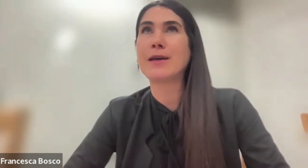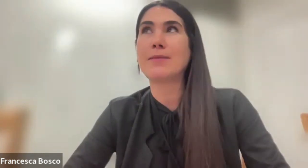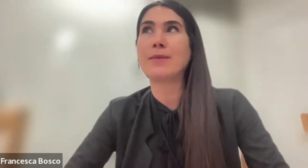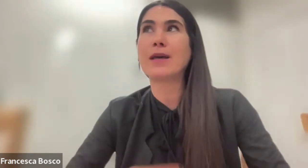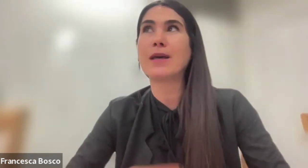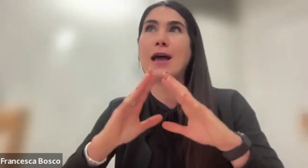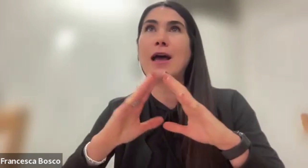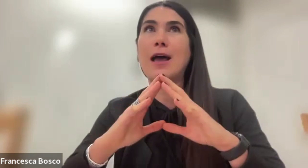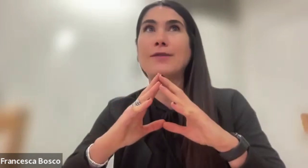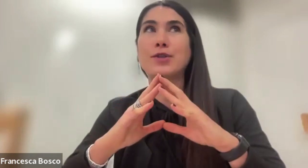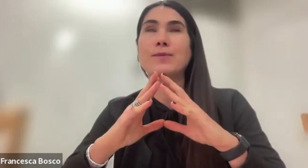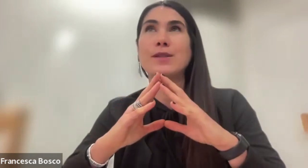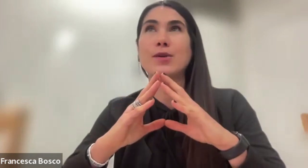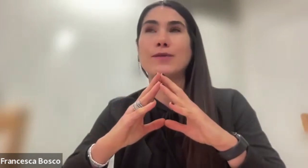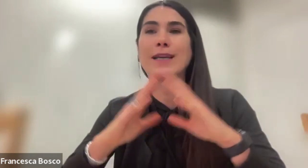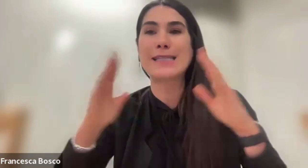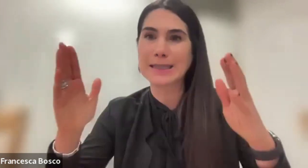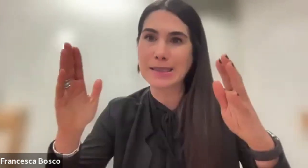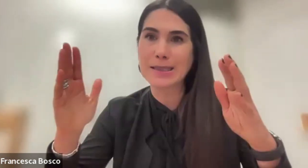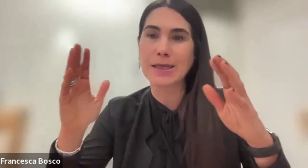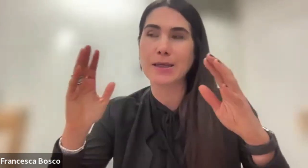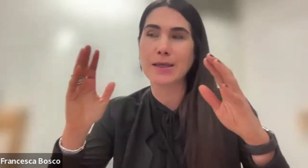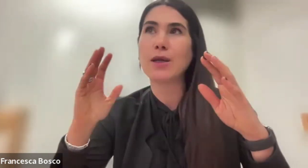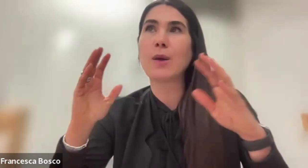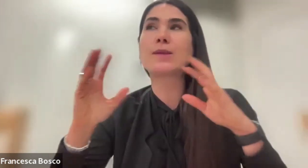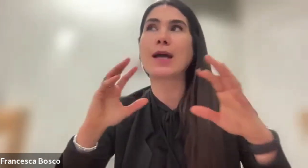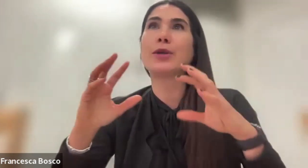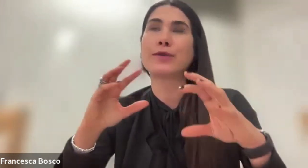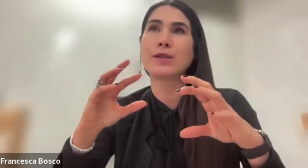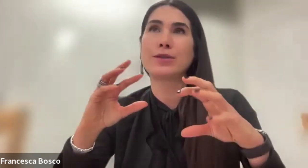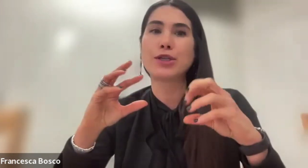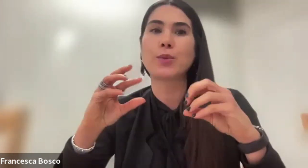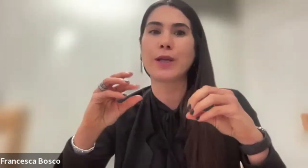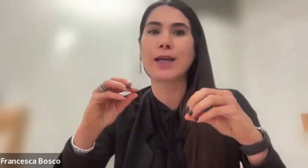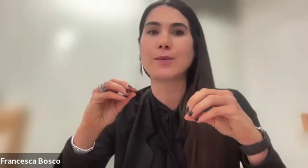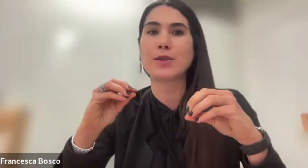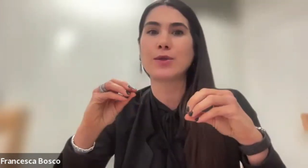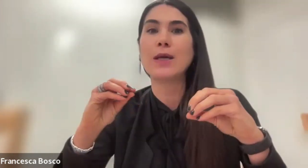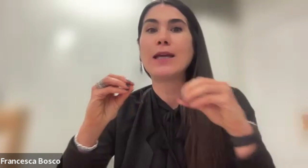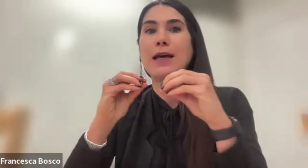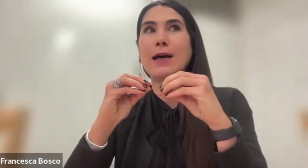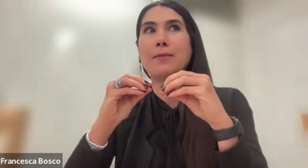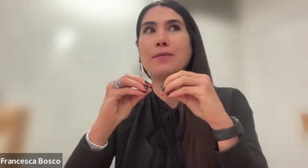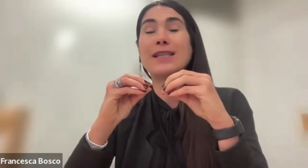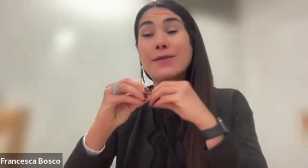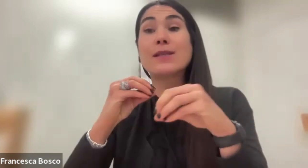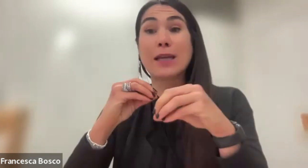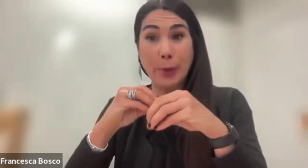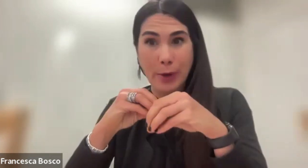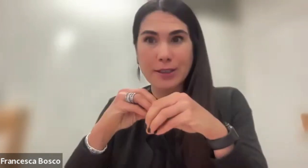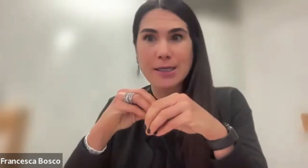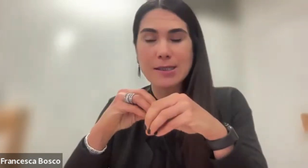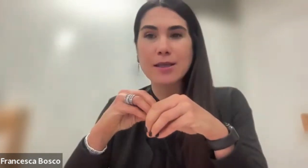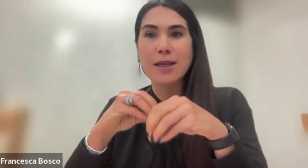briefly, after the sort of like setting the scene, also a couple of considerations when it comes to civil